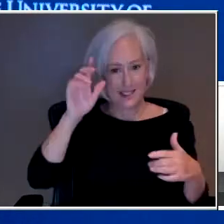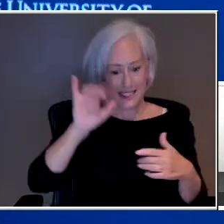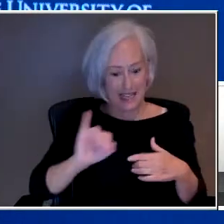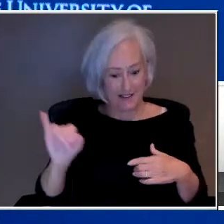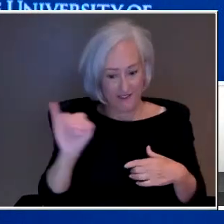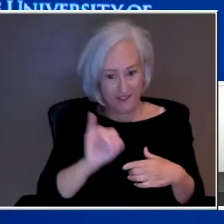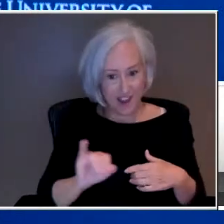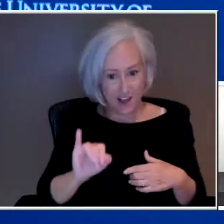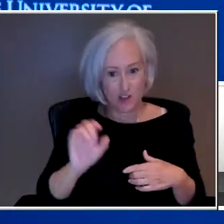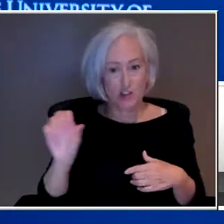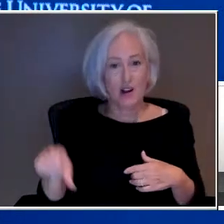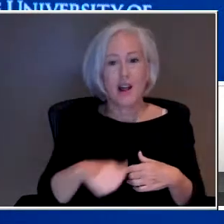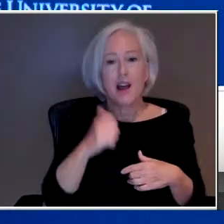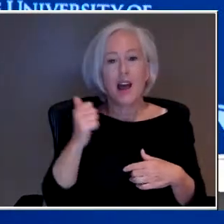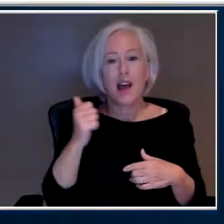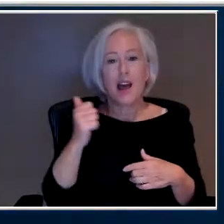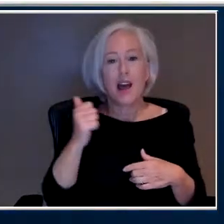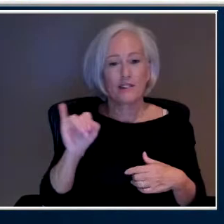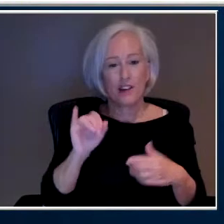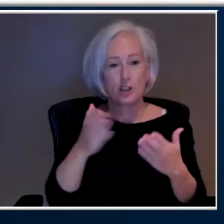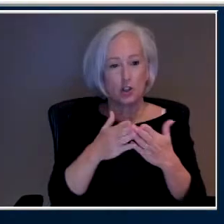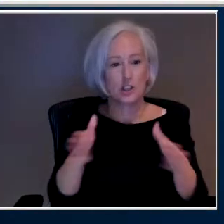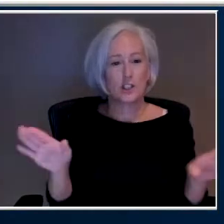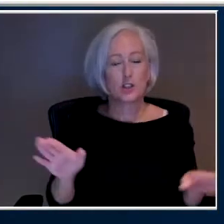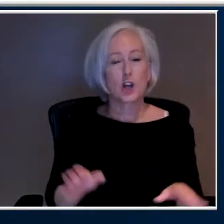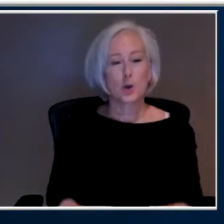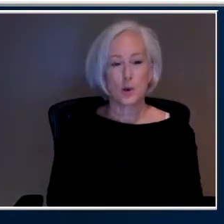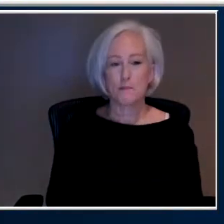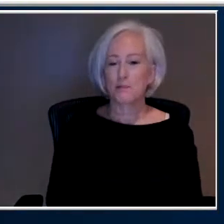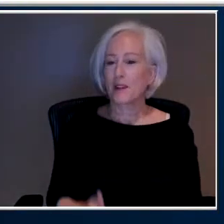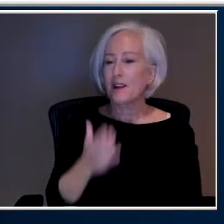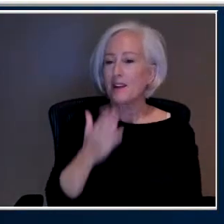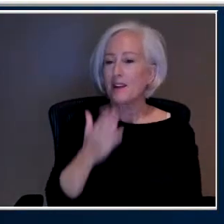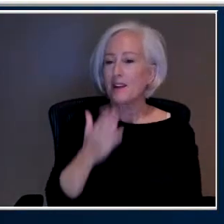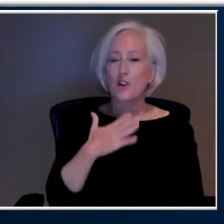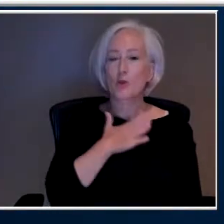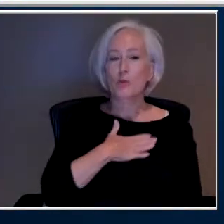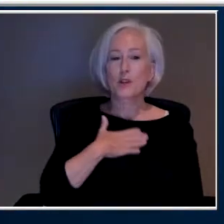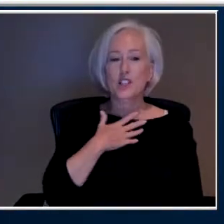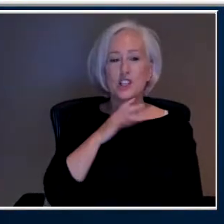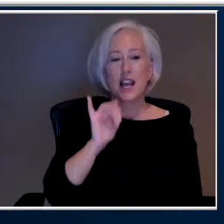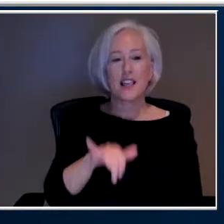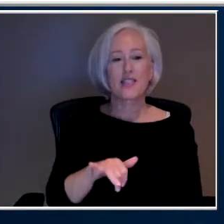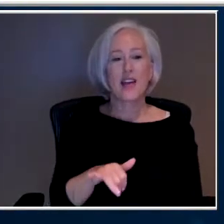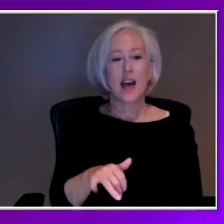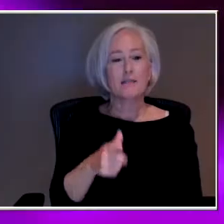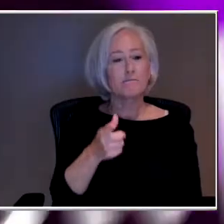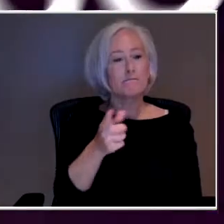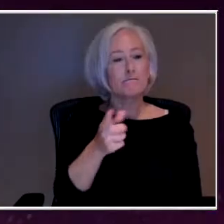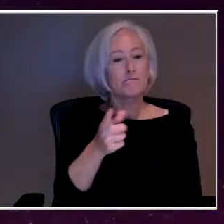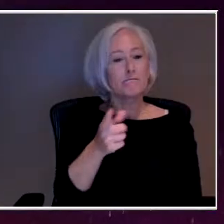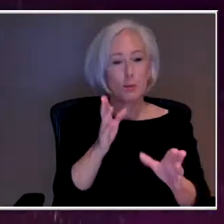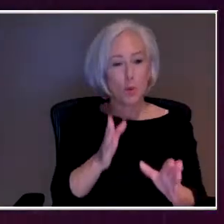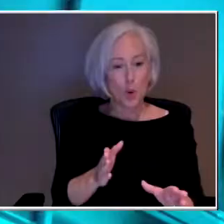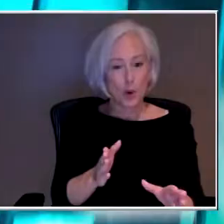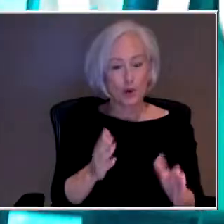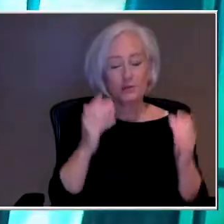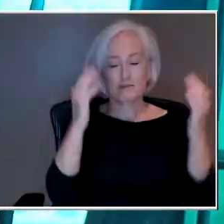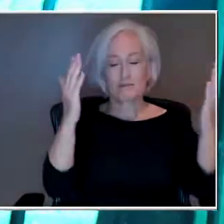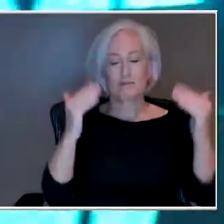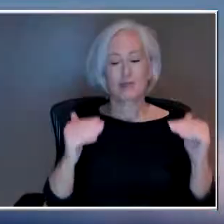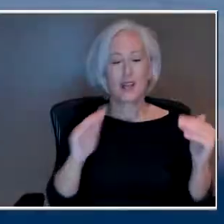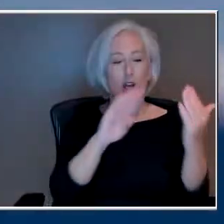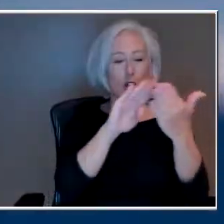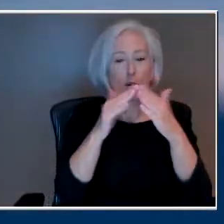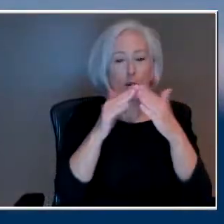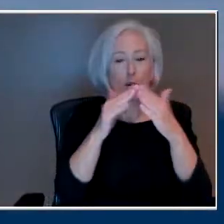infections in our immune system in general? All right, Hawk, thanks for the insight. Appreciate it. Any reporters with us today? Let's get to our community questions. Jeremy